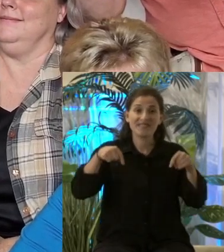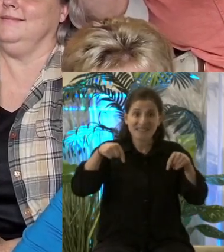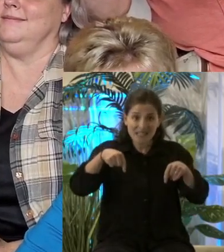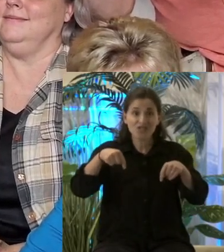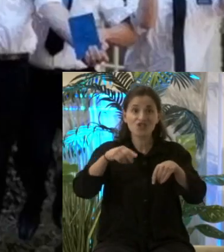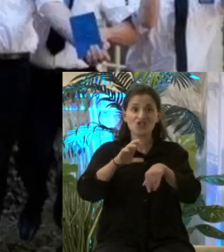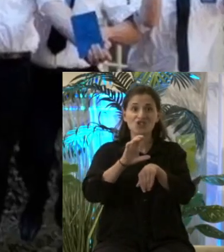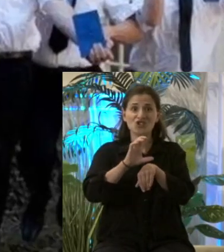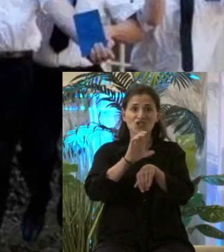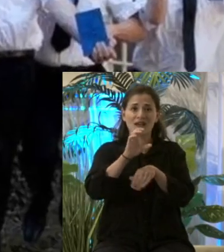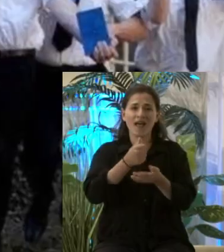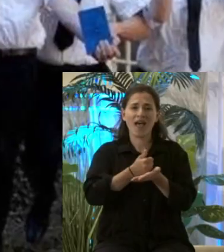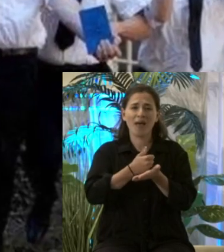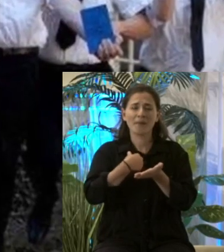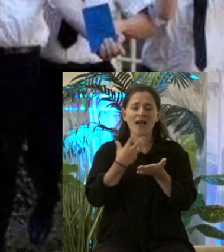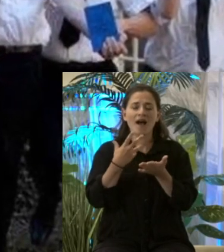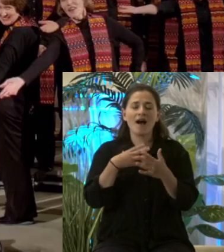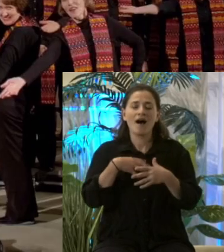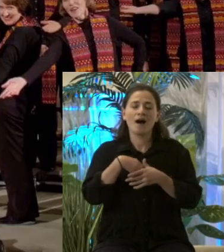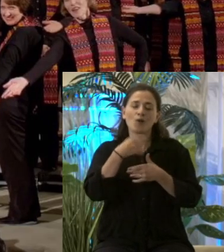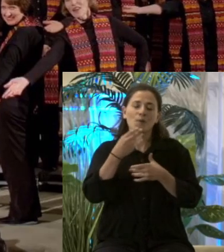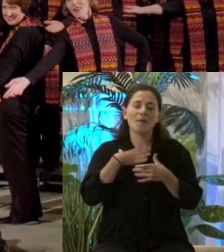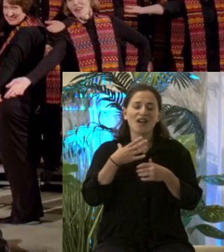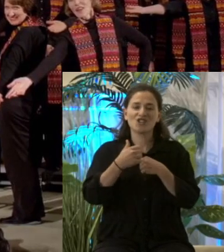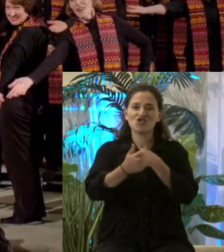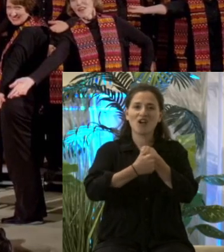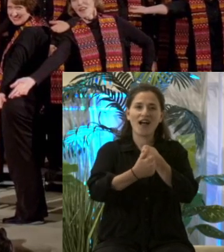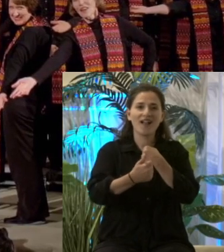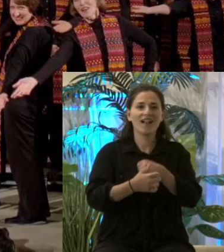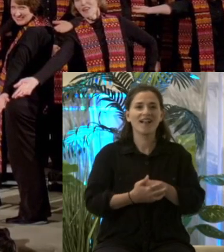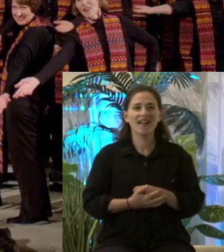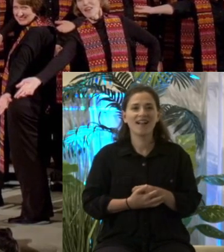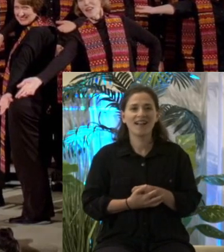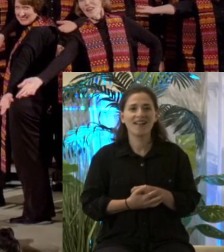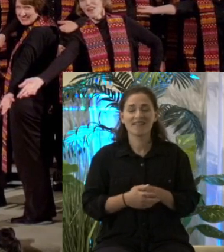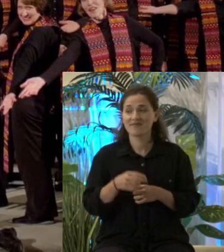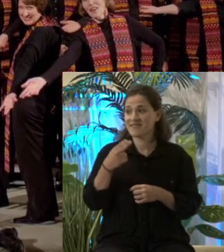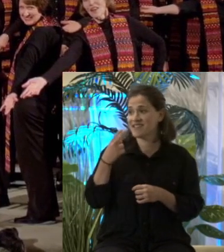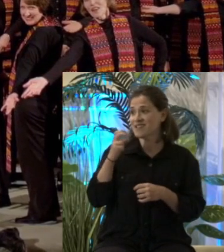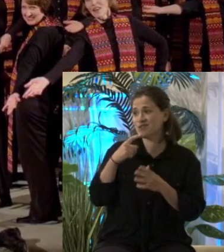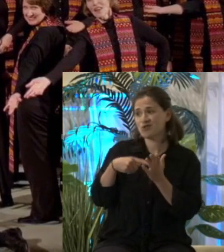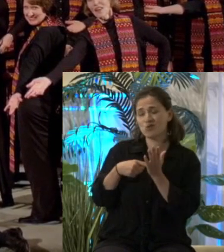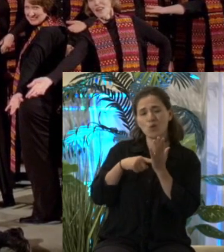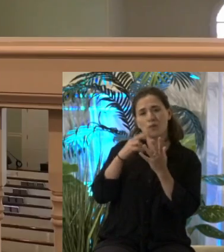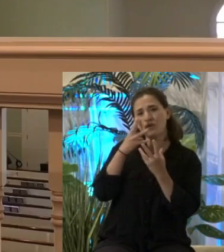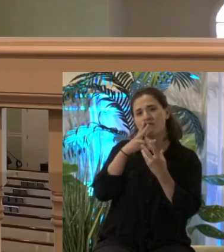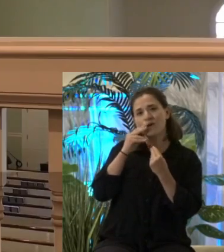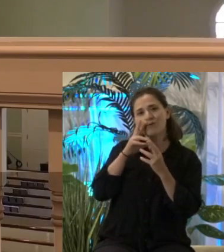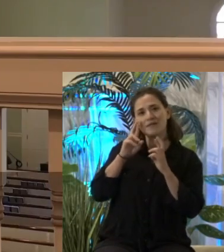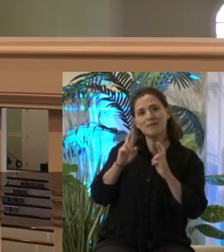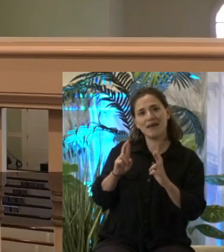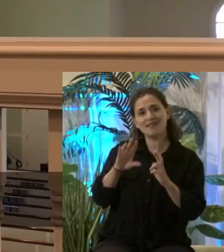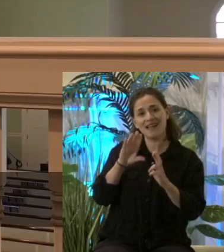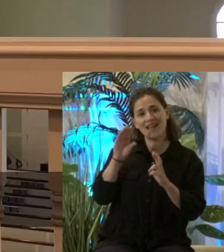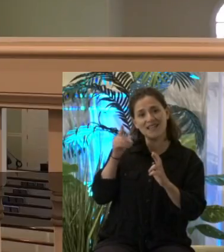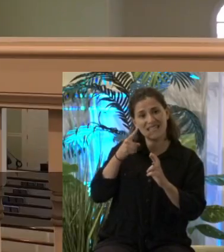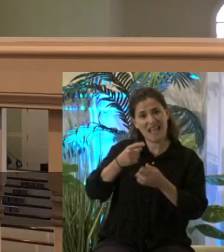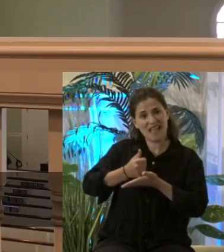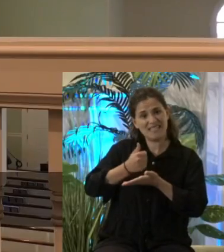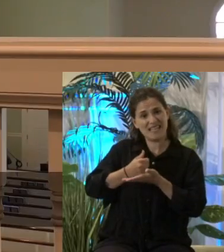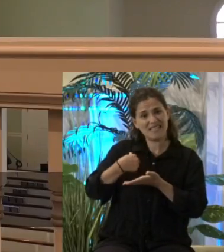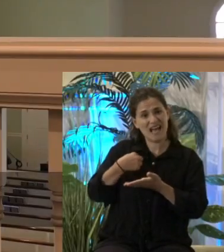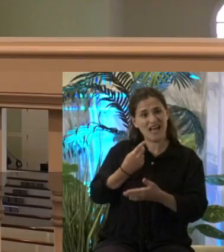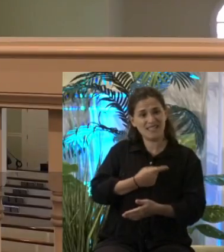has helped me come out of my shell. He shows a great deal of respect and will assist those that